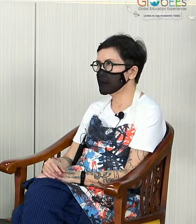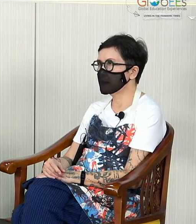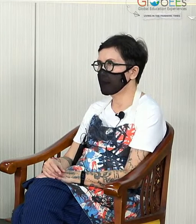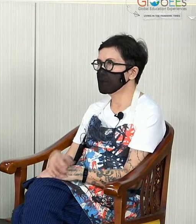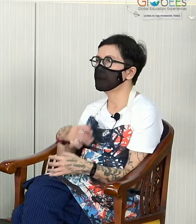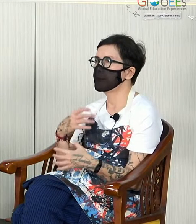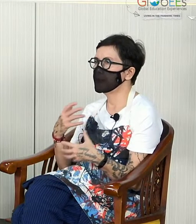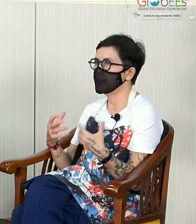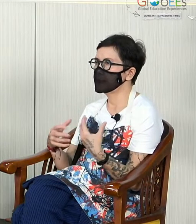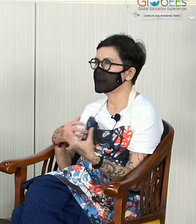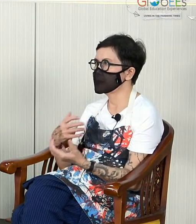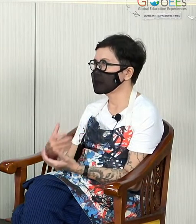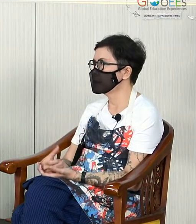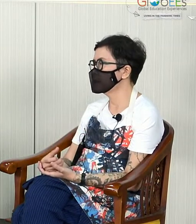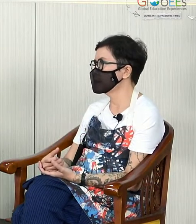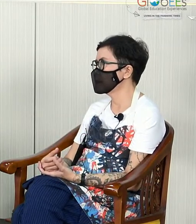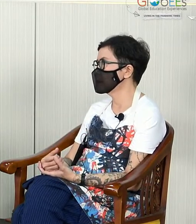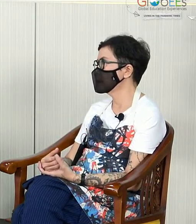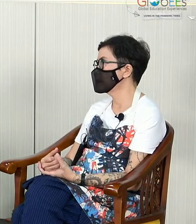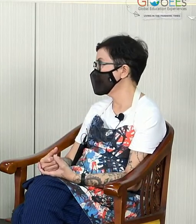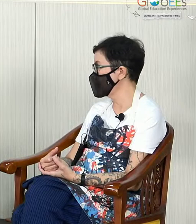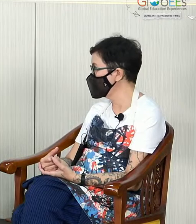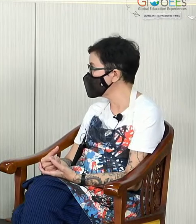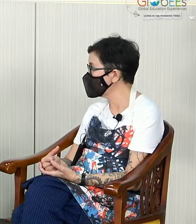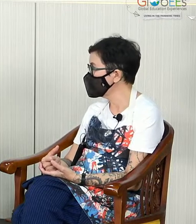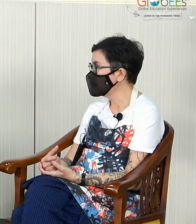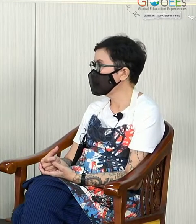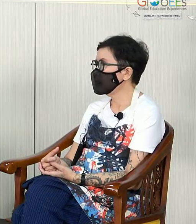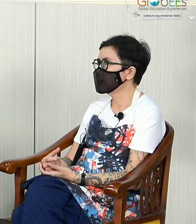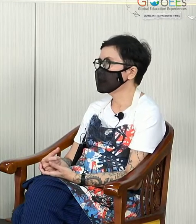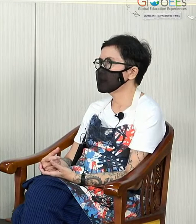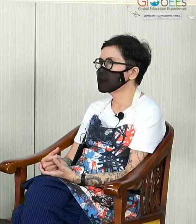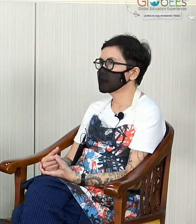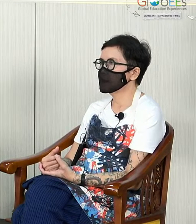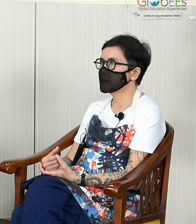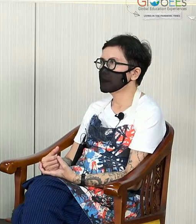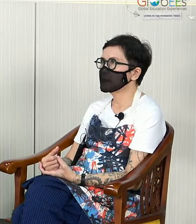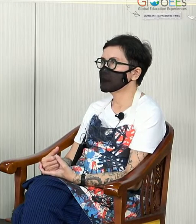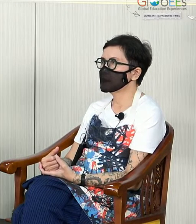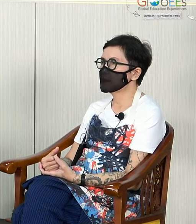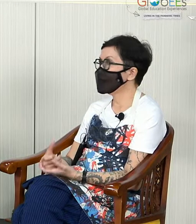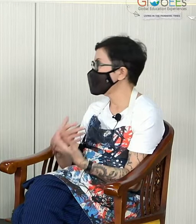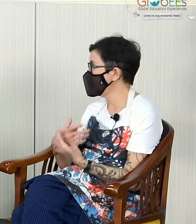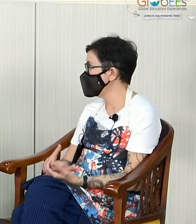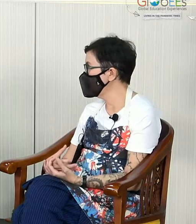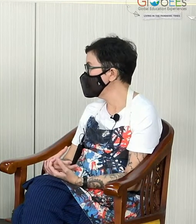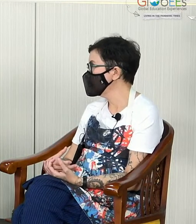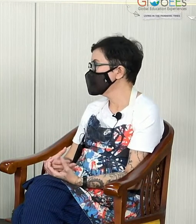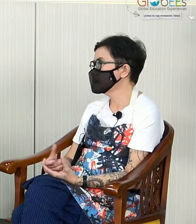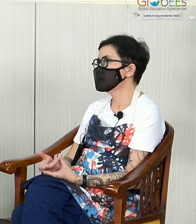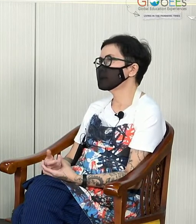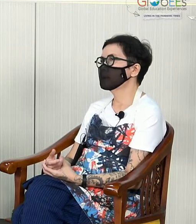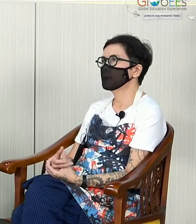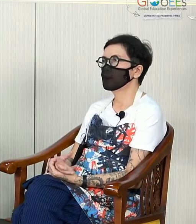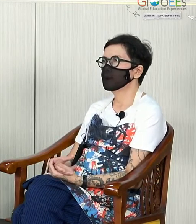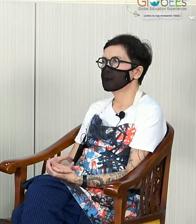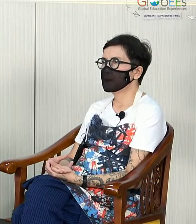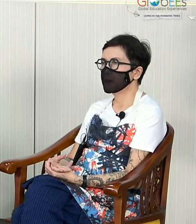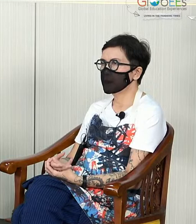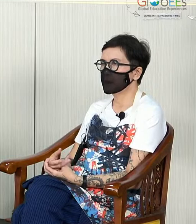think everybody has its own taste. Okay. And liking.